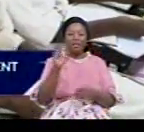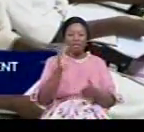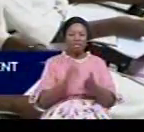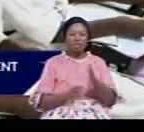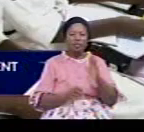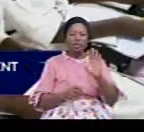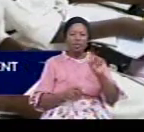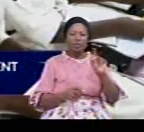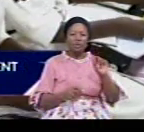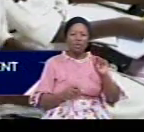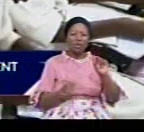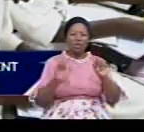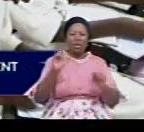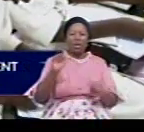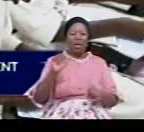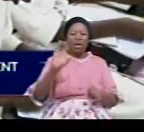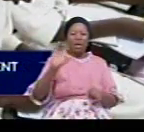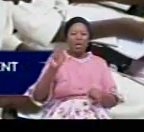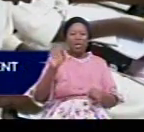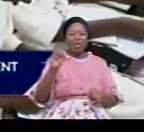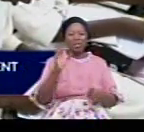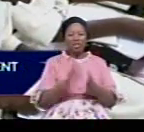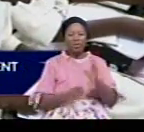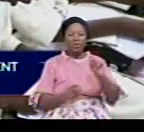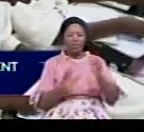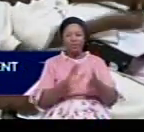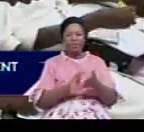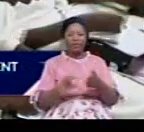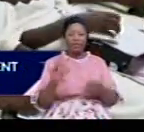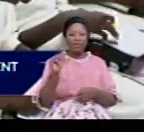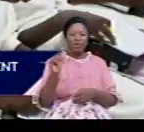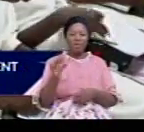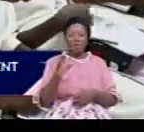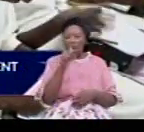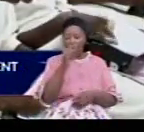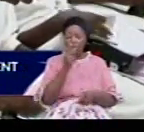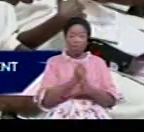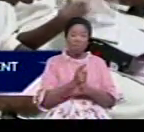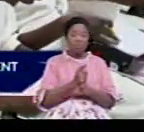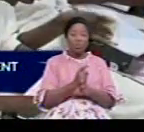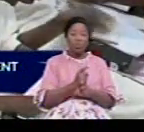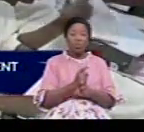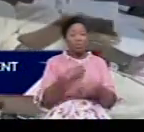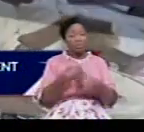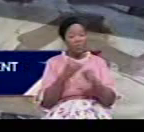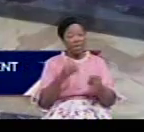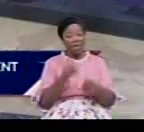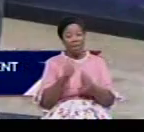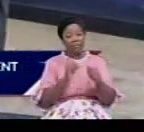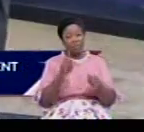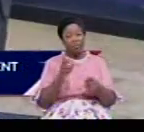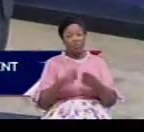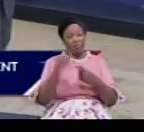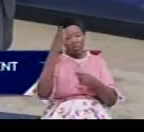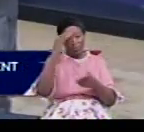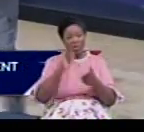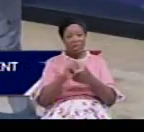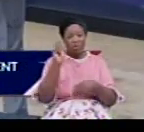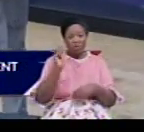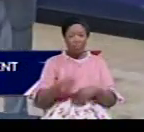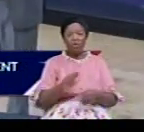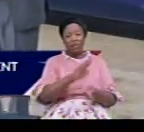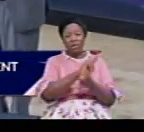verse 20. I'm just emphasizing to everyone that you need to be penitent.